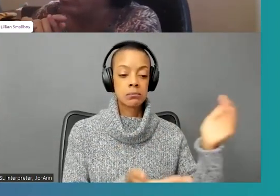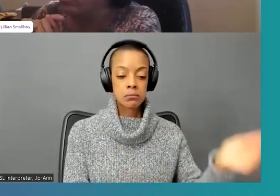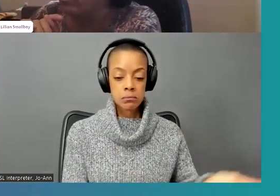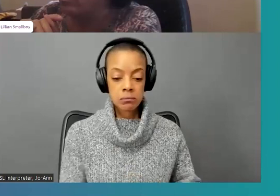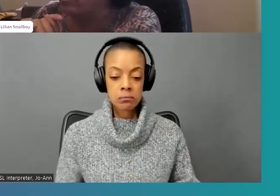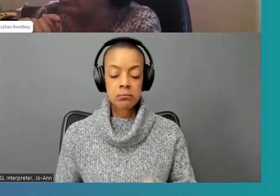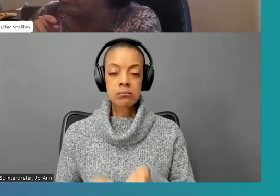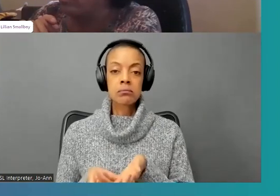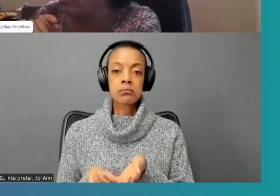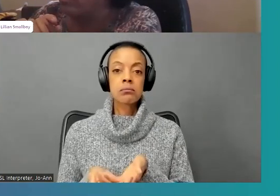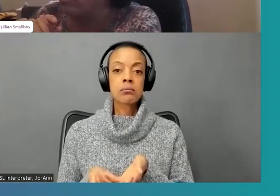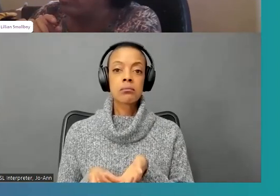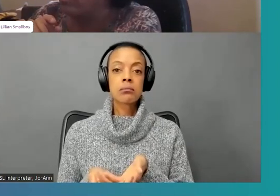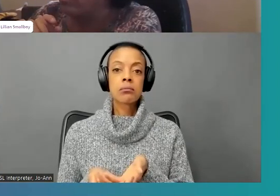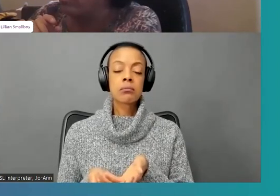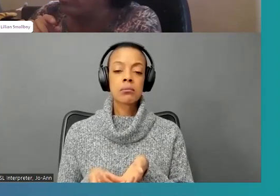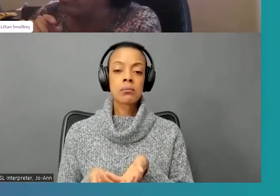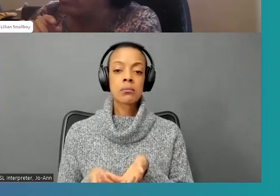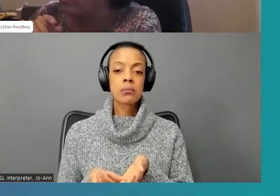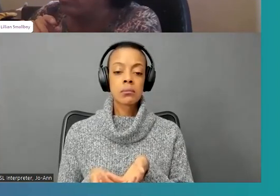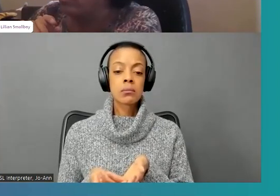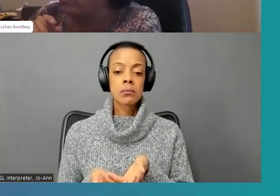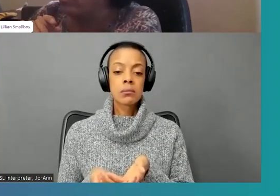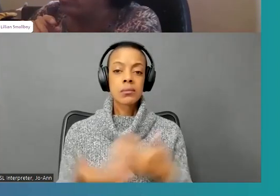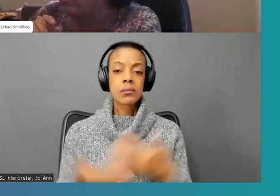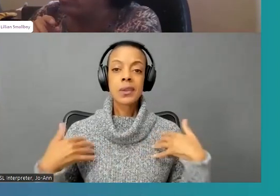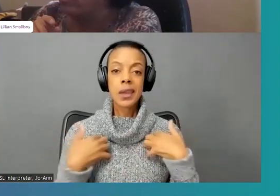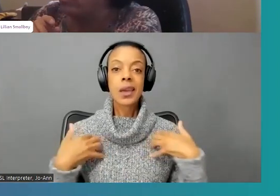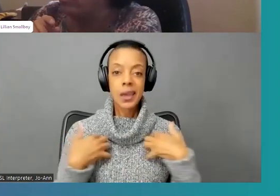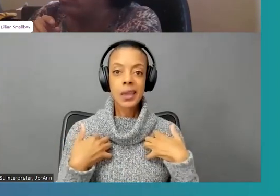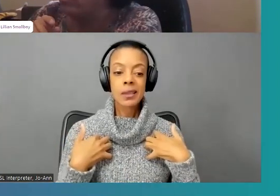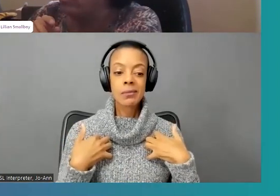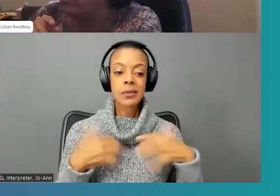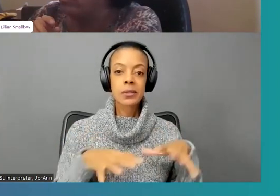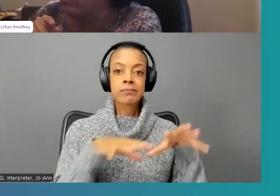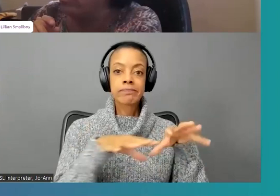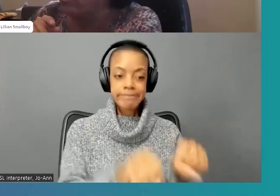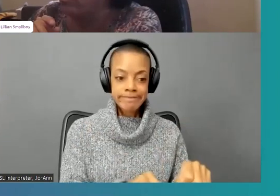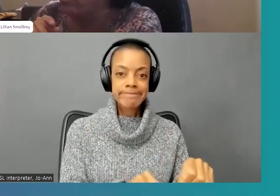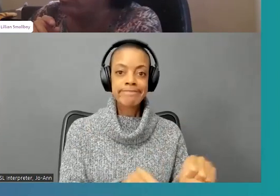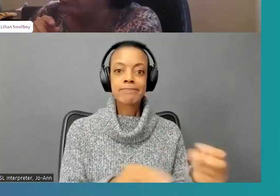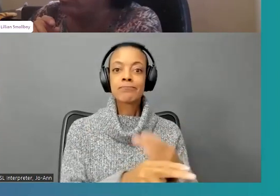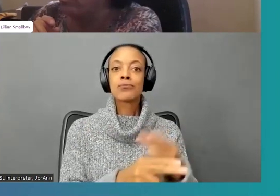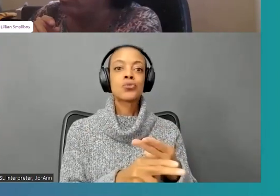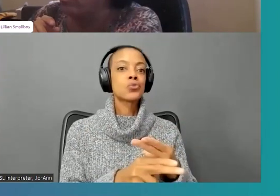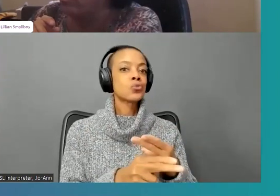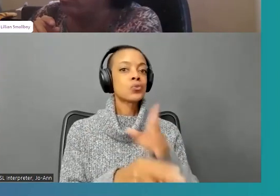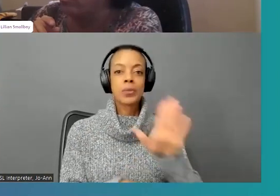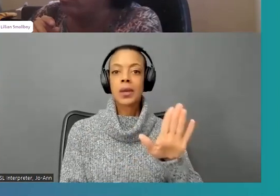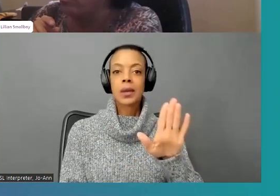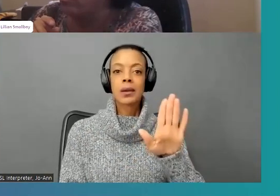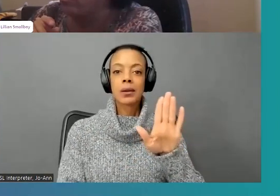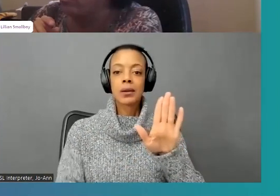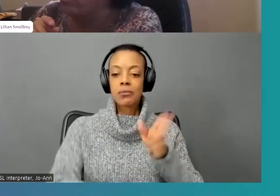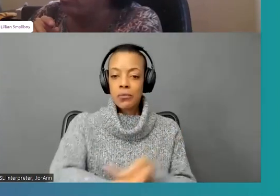the water animals, like we can trap them and we can use their furs, we can eat their meat that they have.